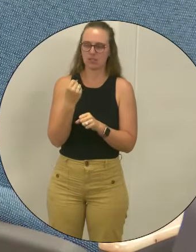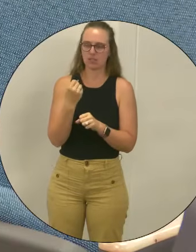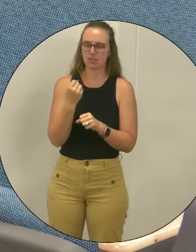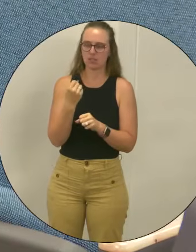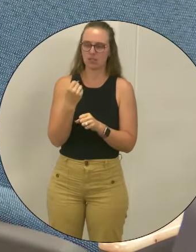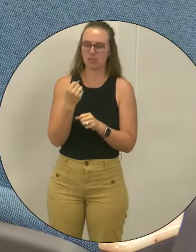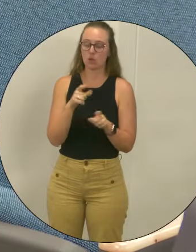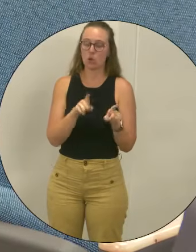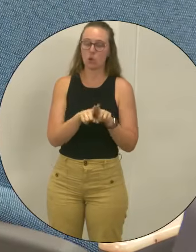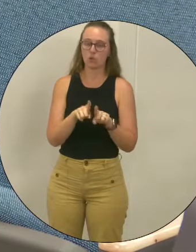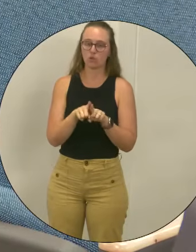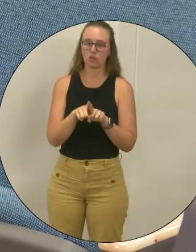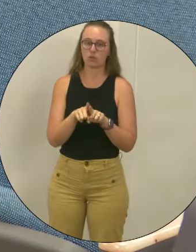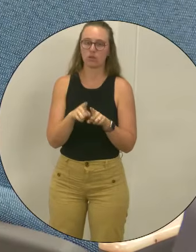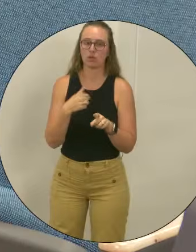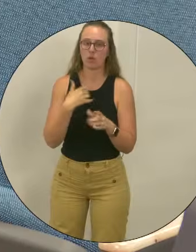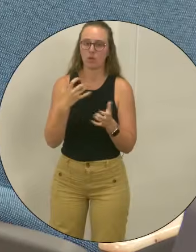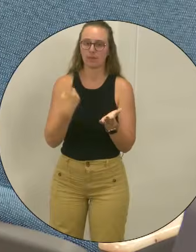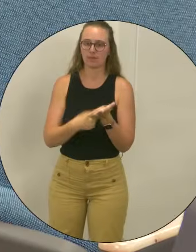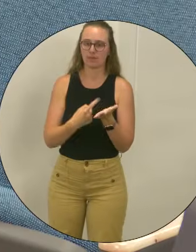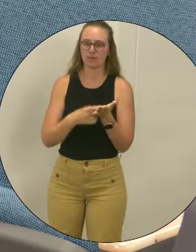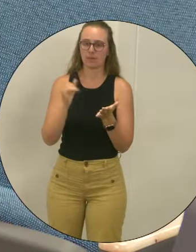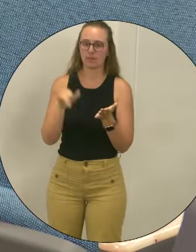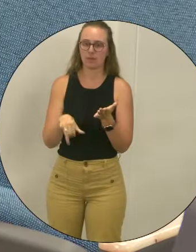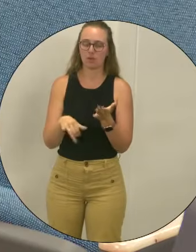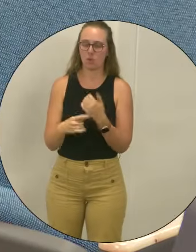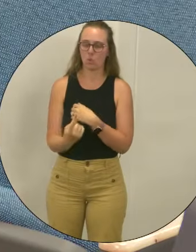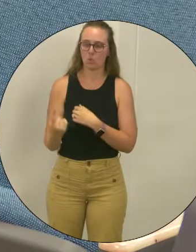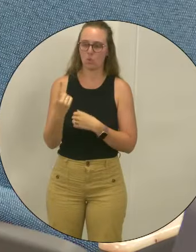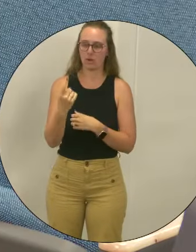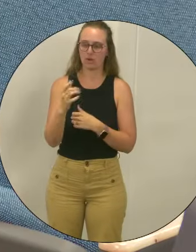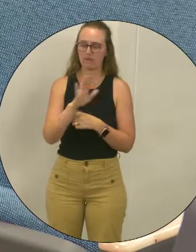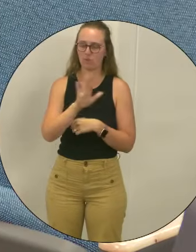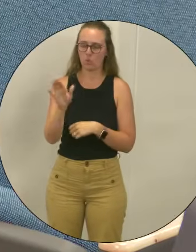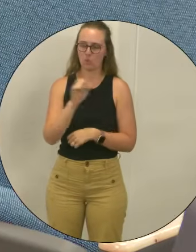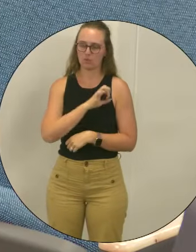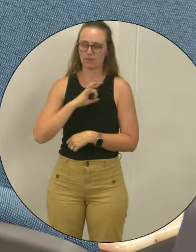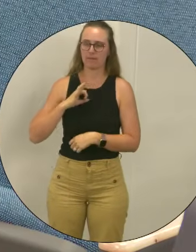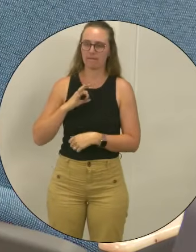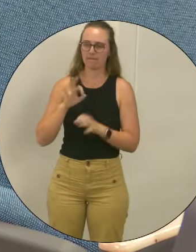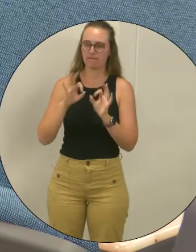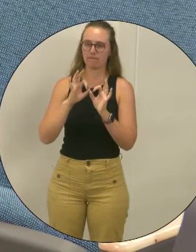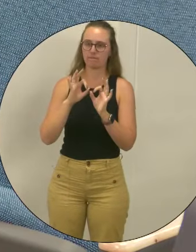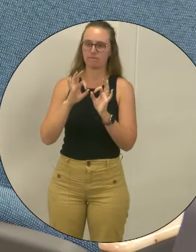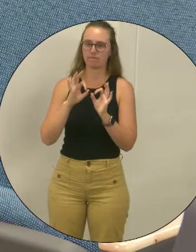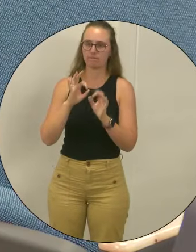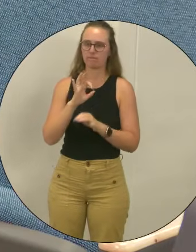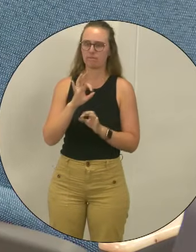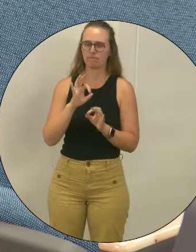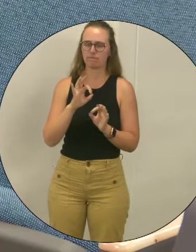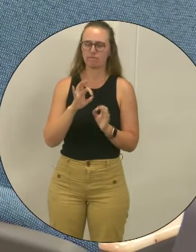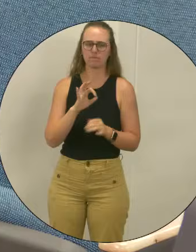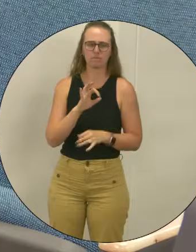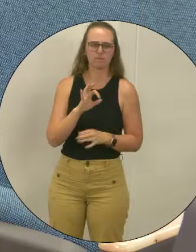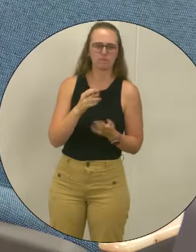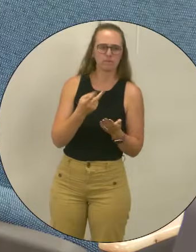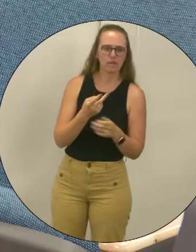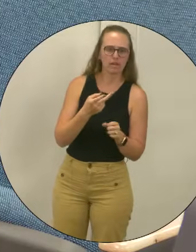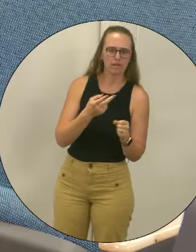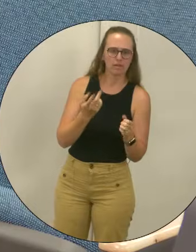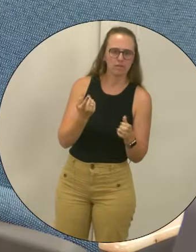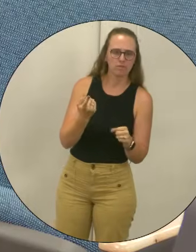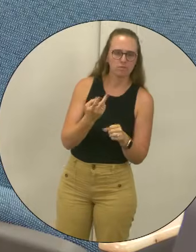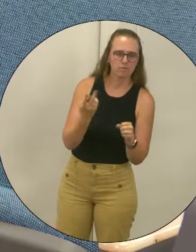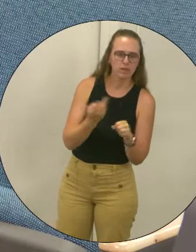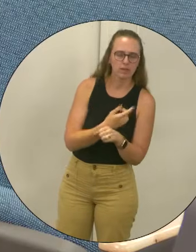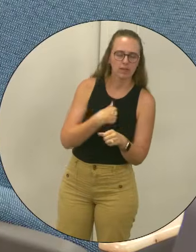In addition to that, I wanted to talk about that being just one of your employees' failings, but I wanted to highlight some of the other failings, and while